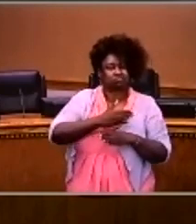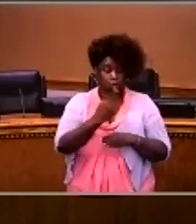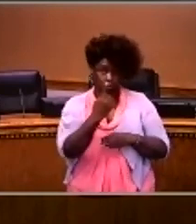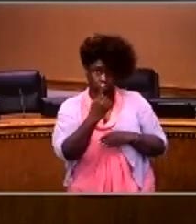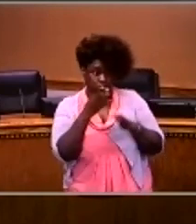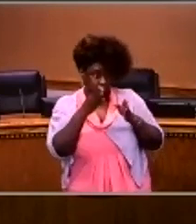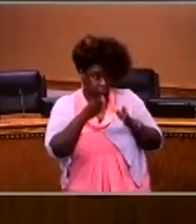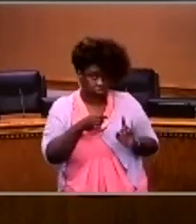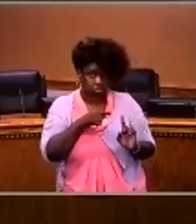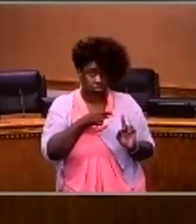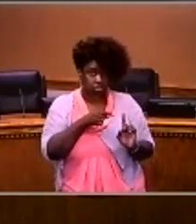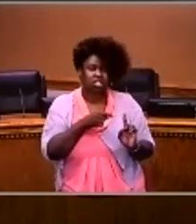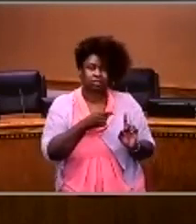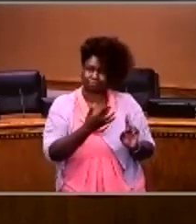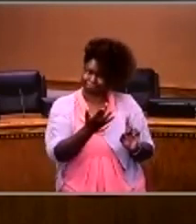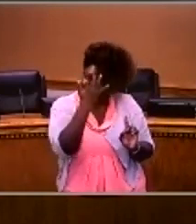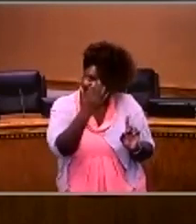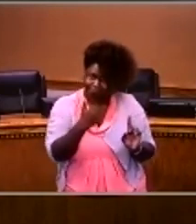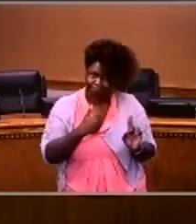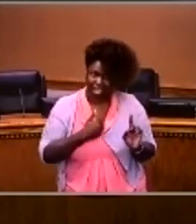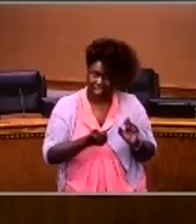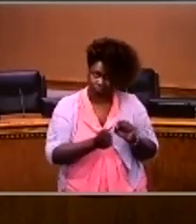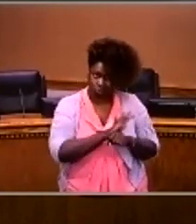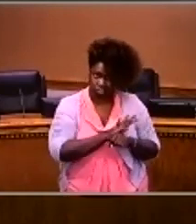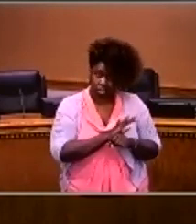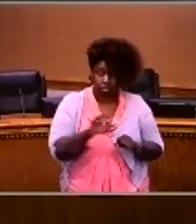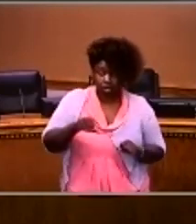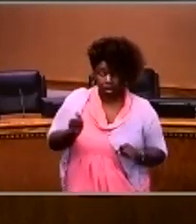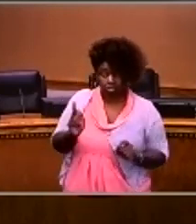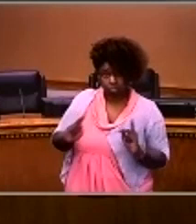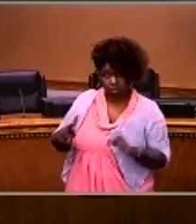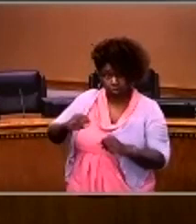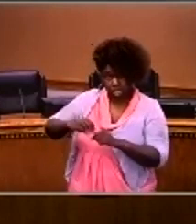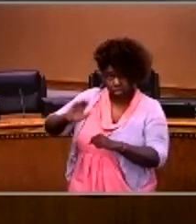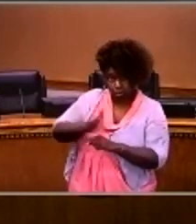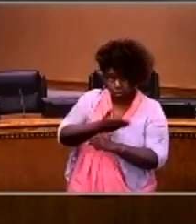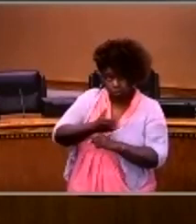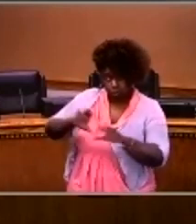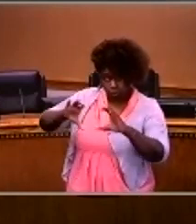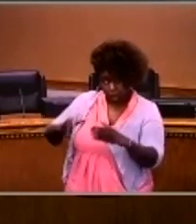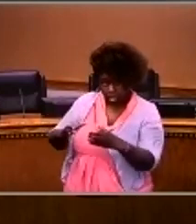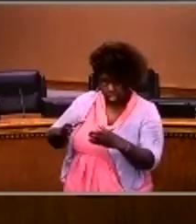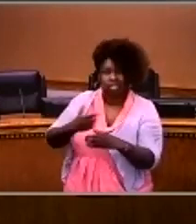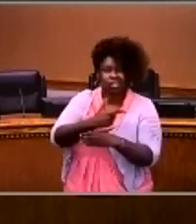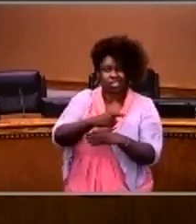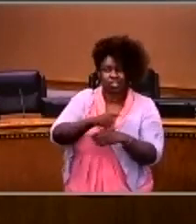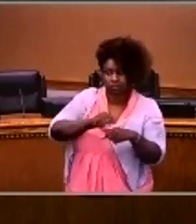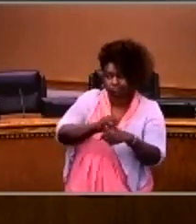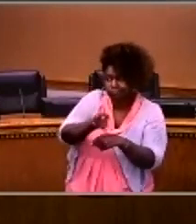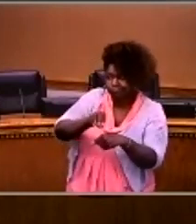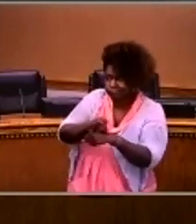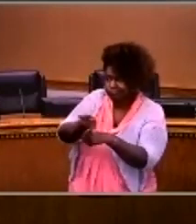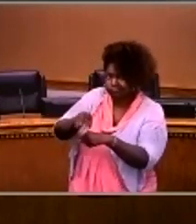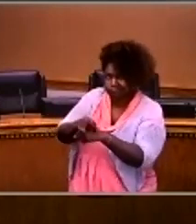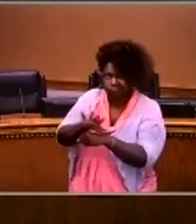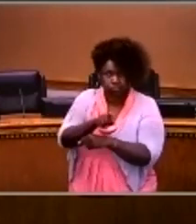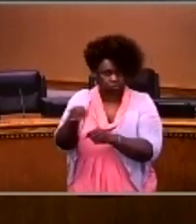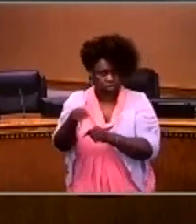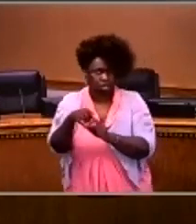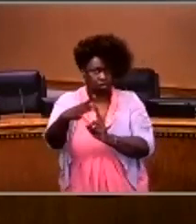choir and managed to infect about 87% of the church choir. So limitations on singing,